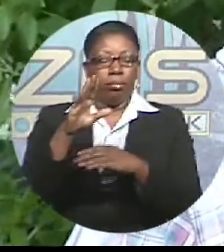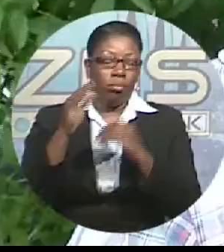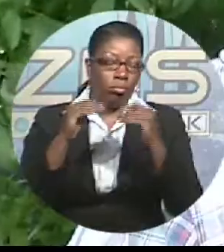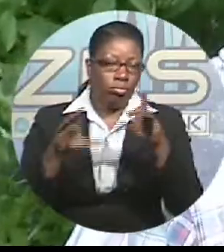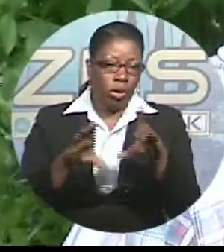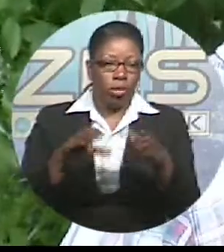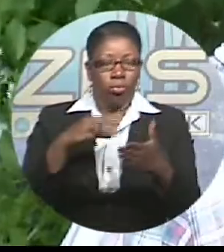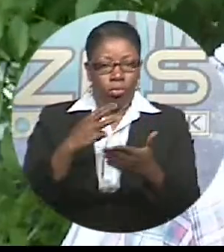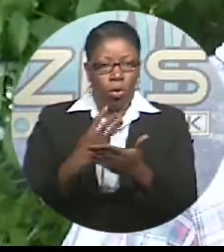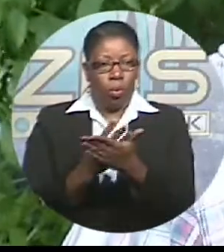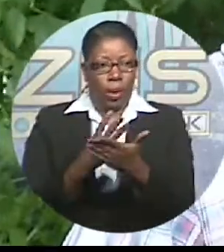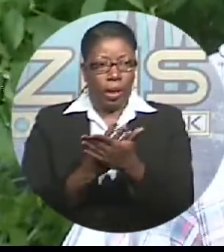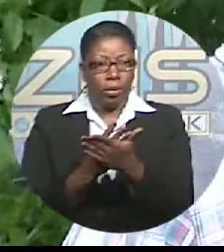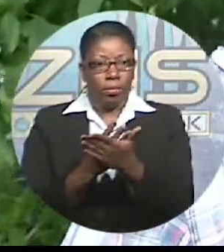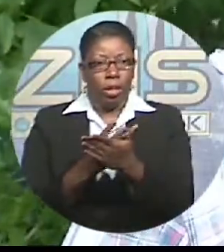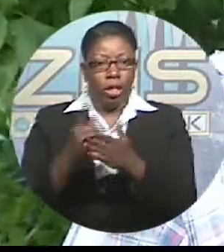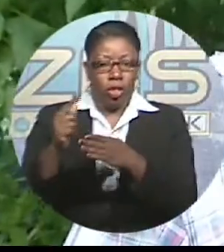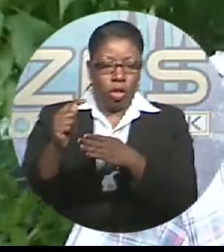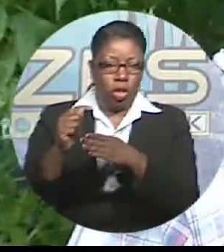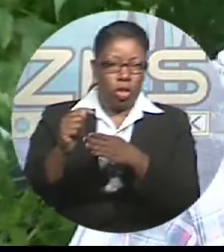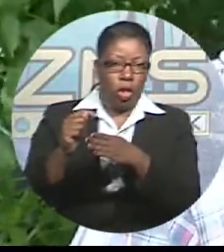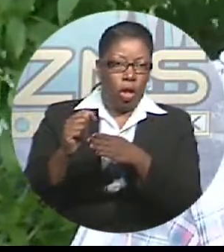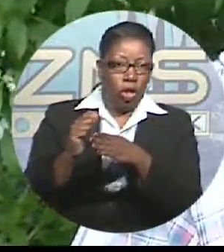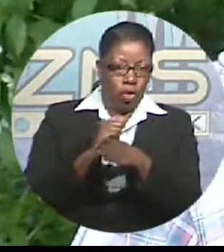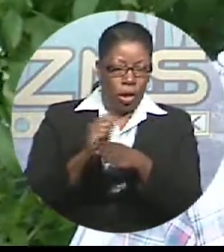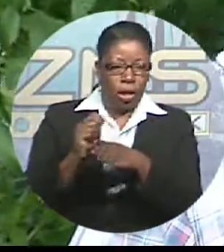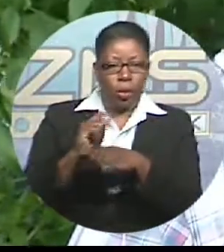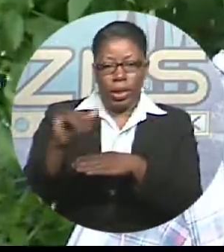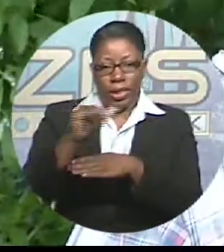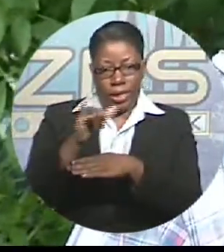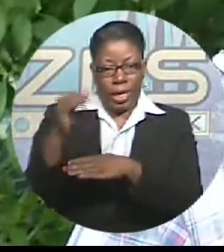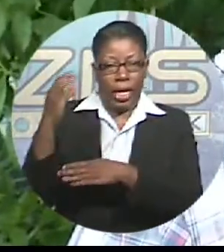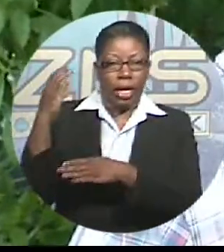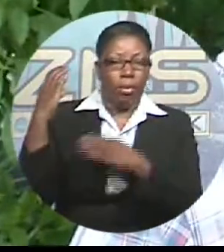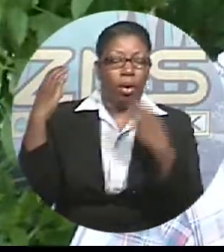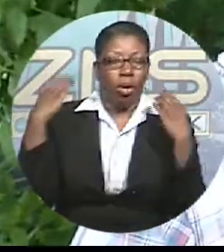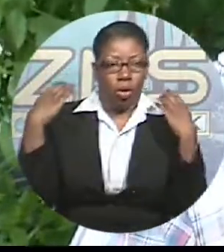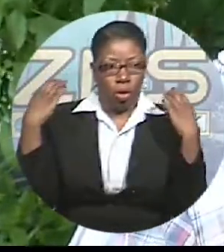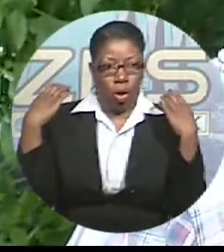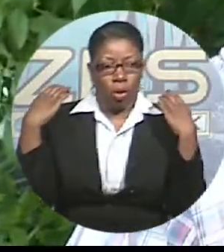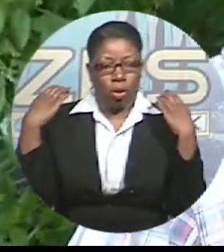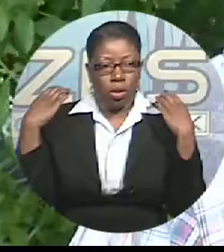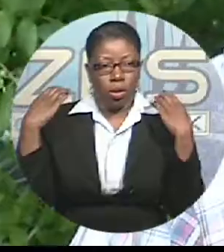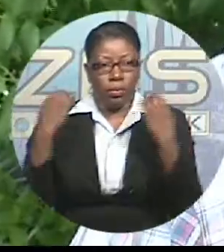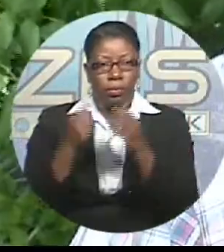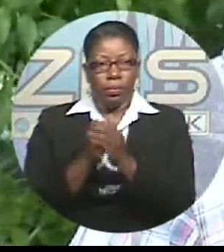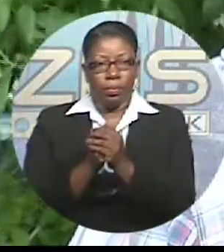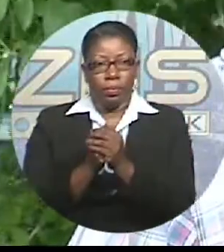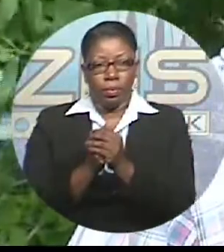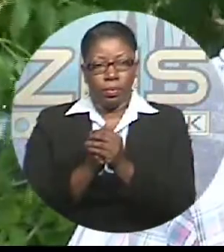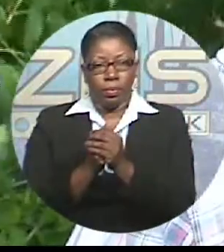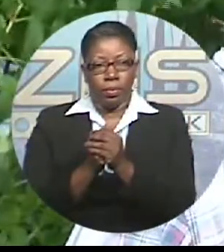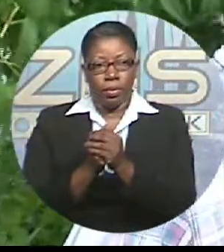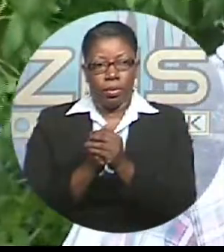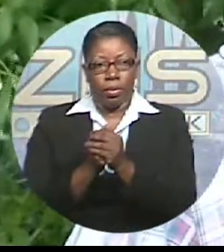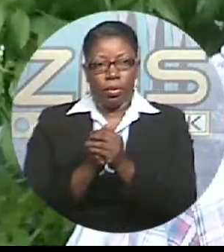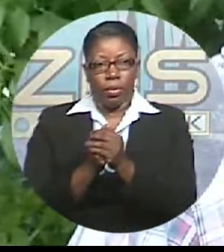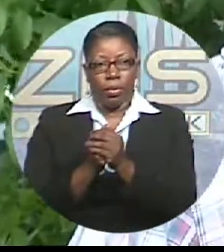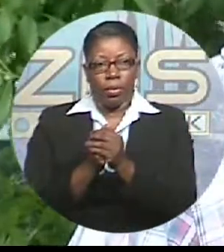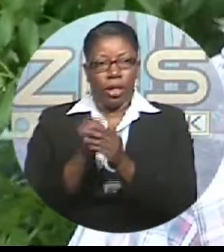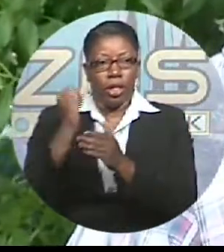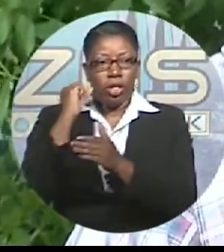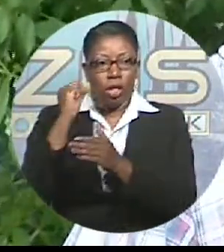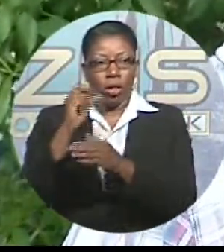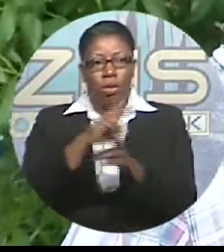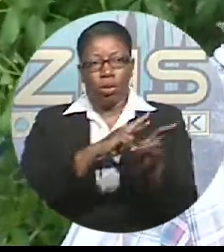North Carolina. She's actually training with the same coach that Jeremy knows, trained with when he's at Auburn, David Marsh. And from all indications, she is